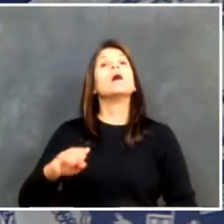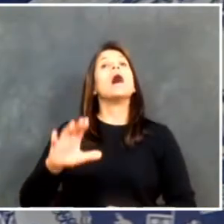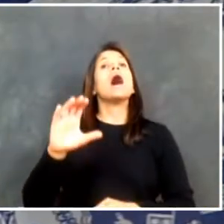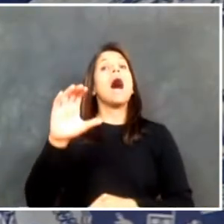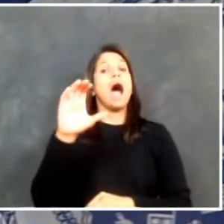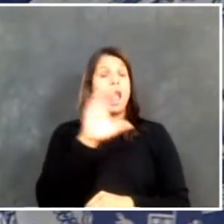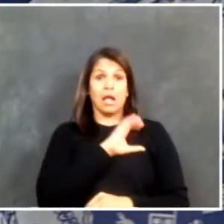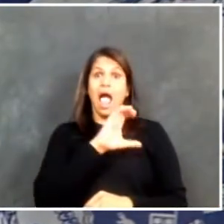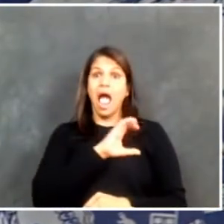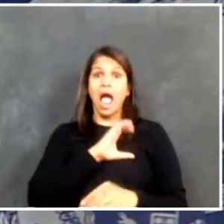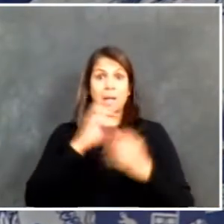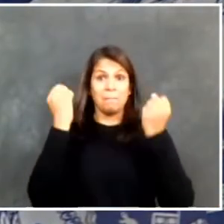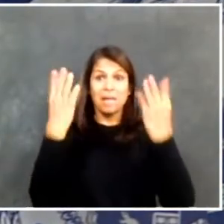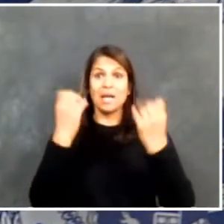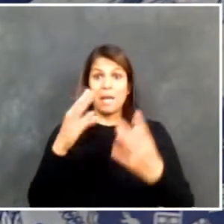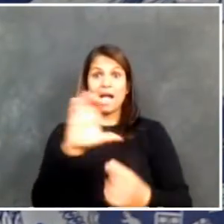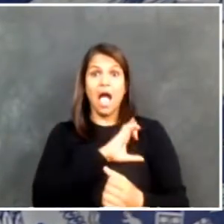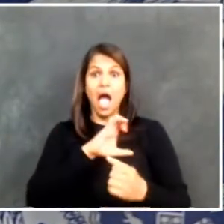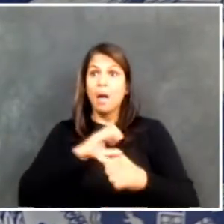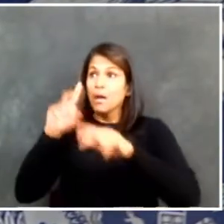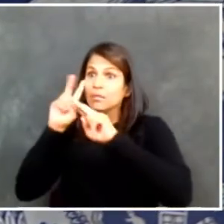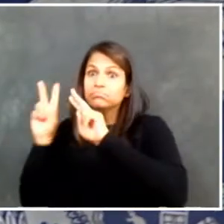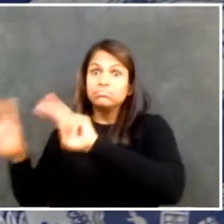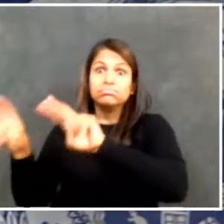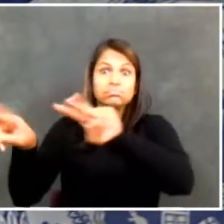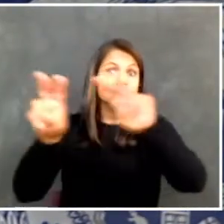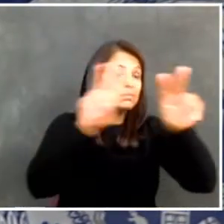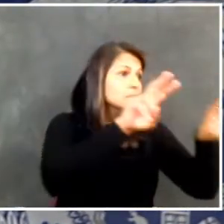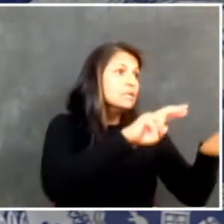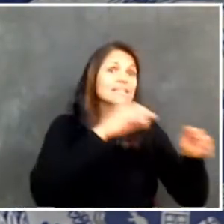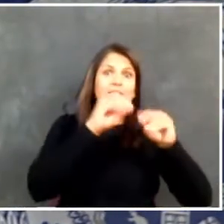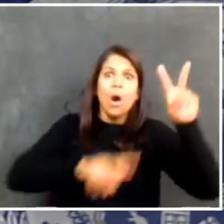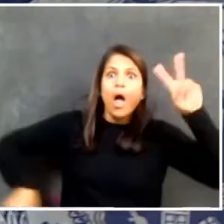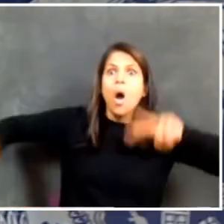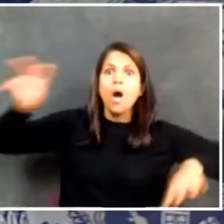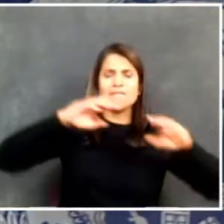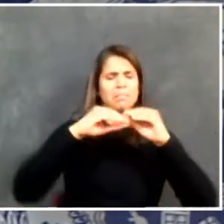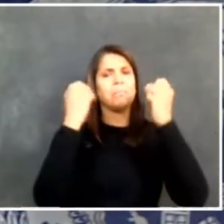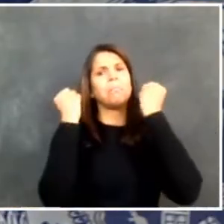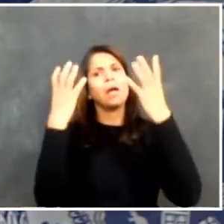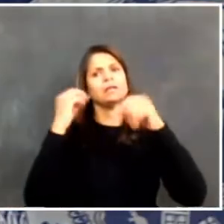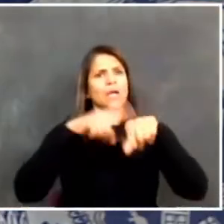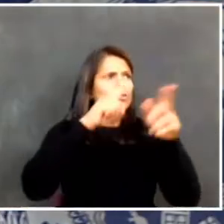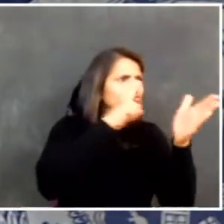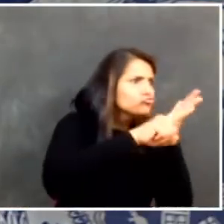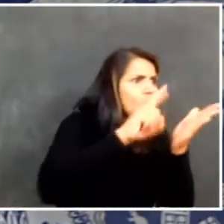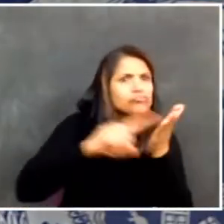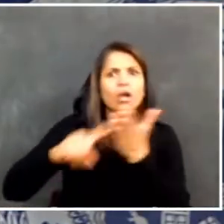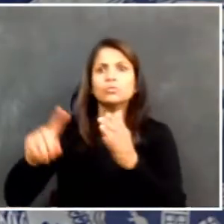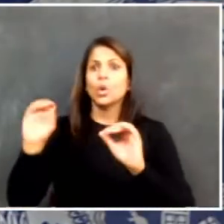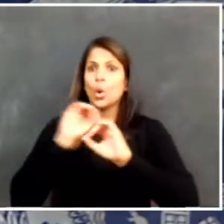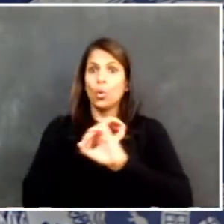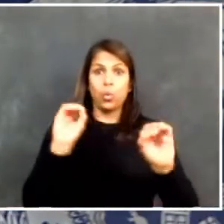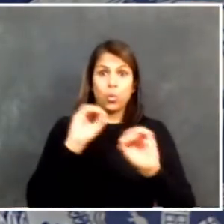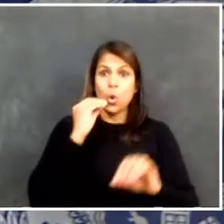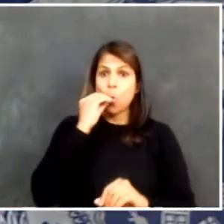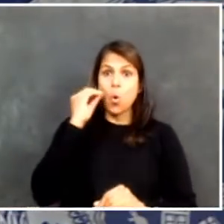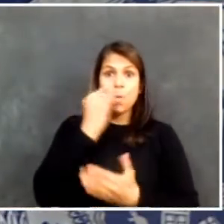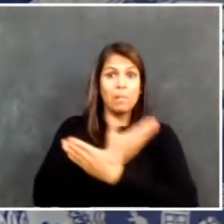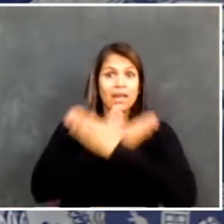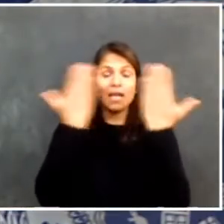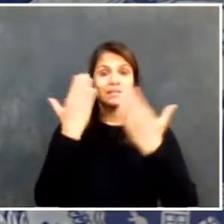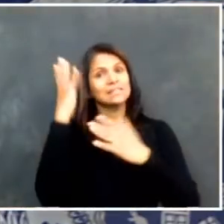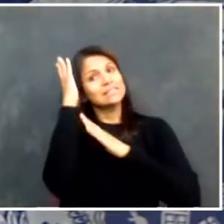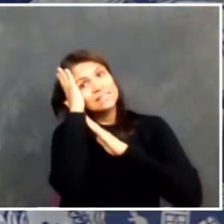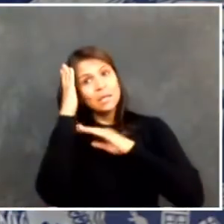up, cardboard boxes or things, and we address that right away. But when you say the word encampment, it means to me where people have tried to create something kind of ongoing or